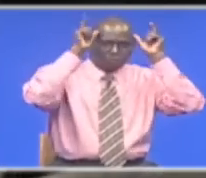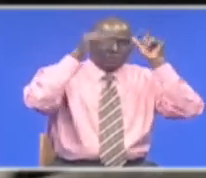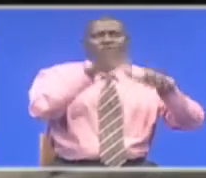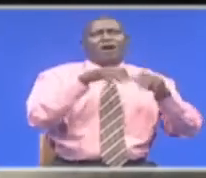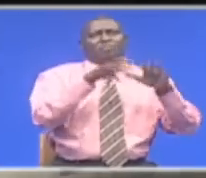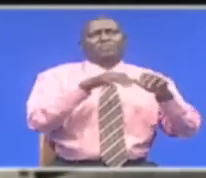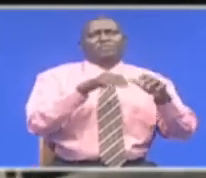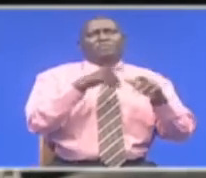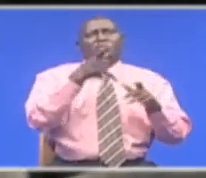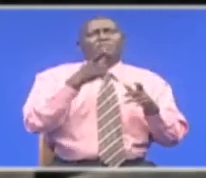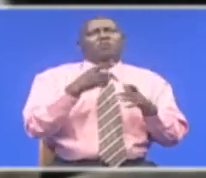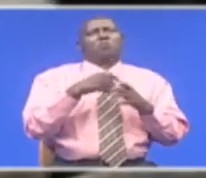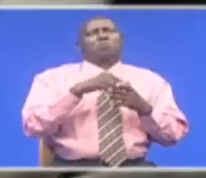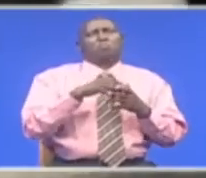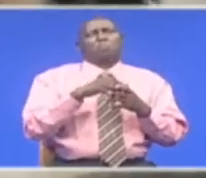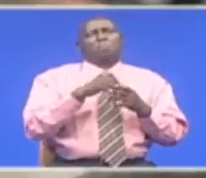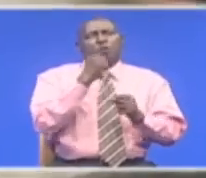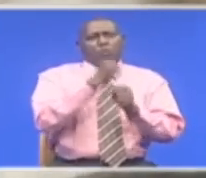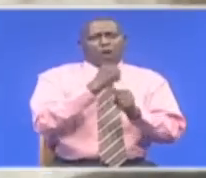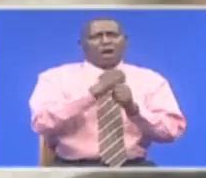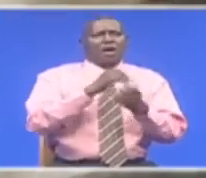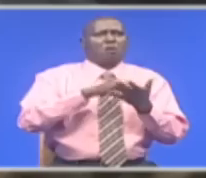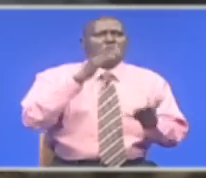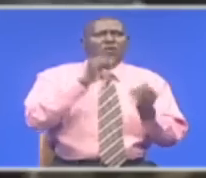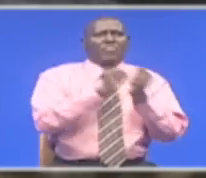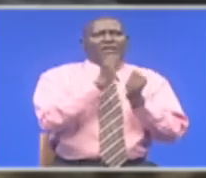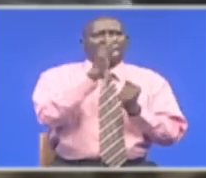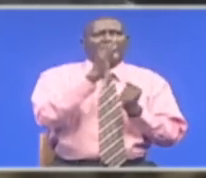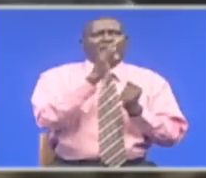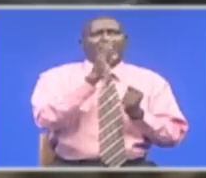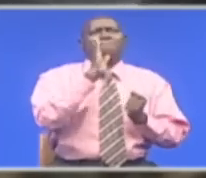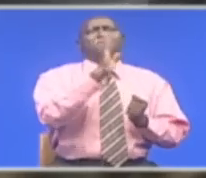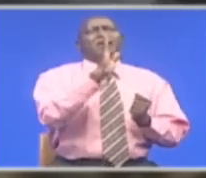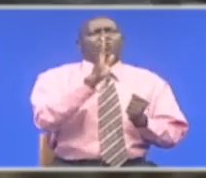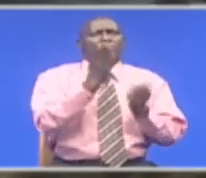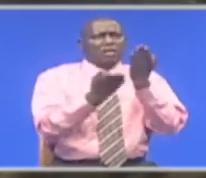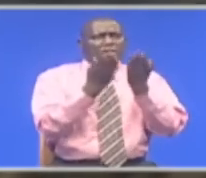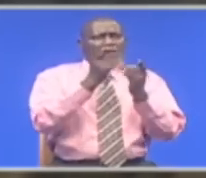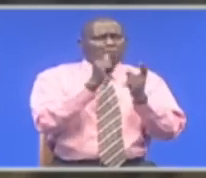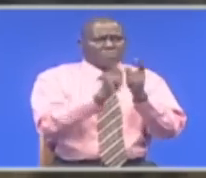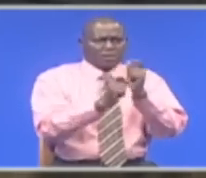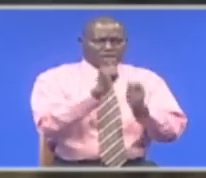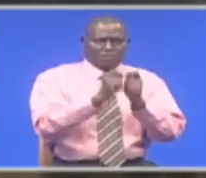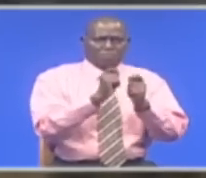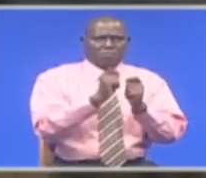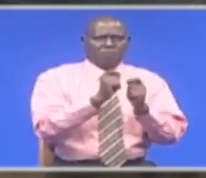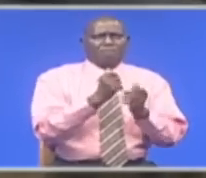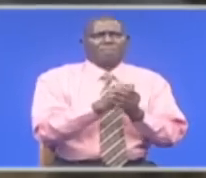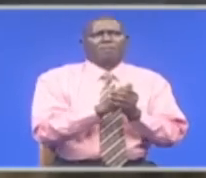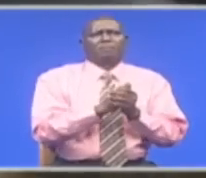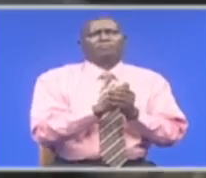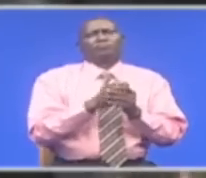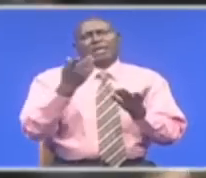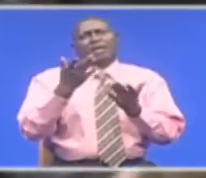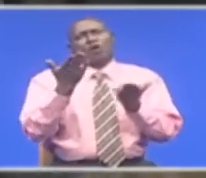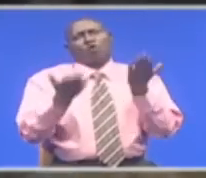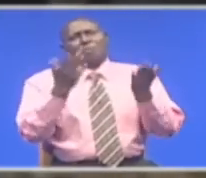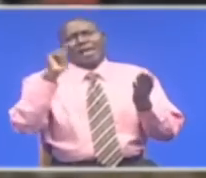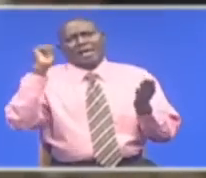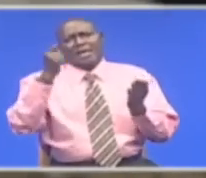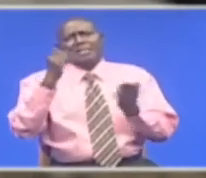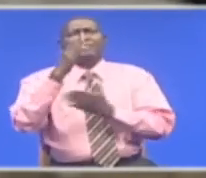annual production of more than 13 billion kilos of milk. Kenya's production of just 500 million kilos pales in comparison,